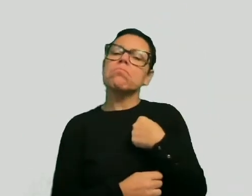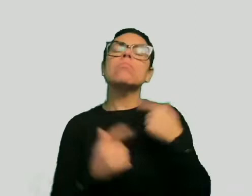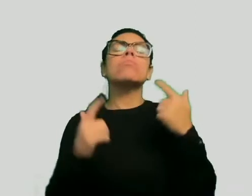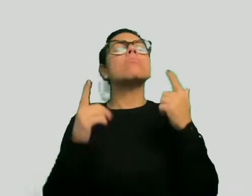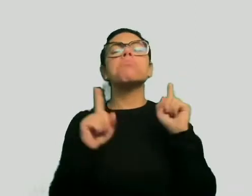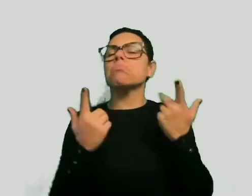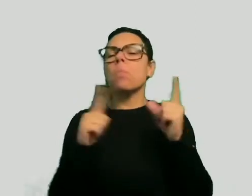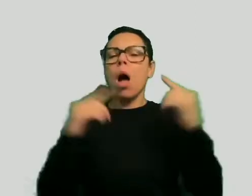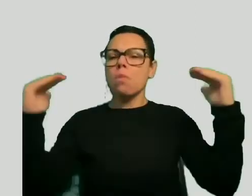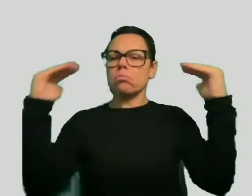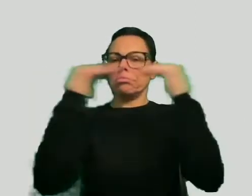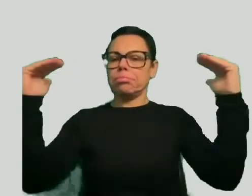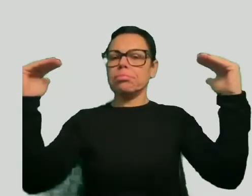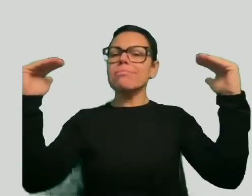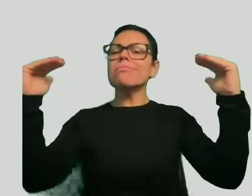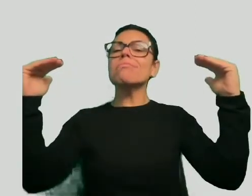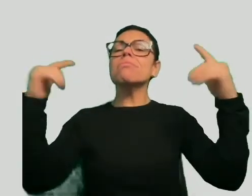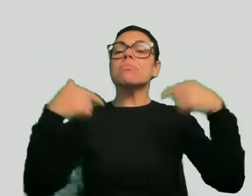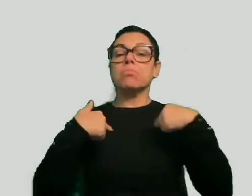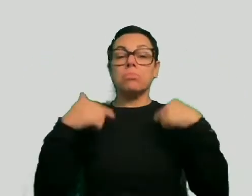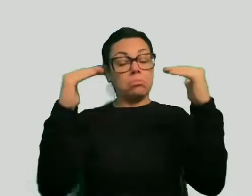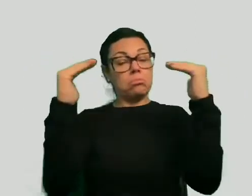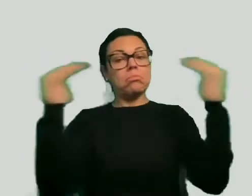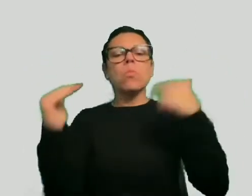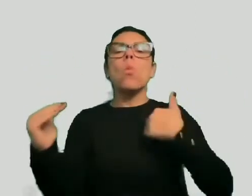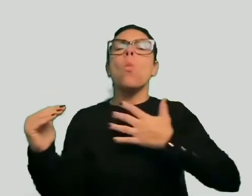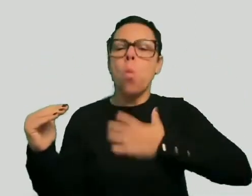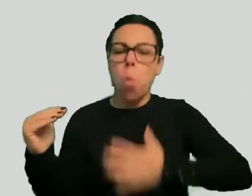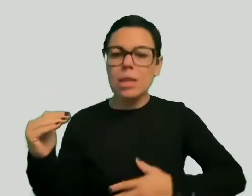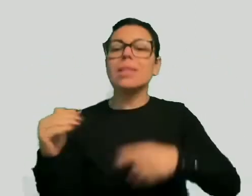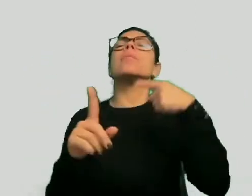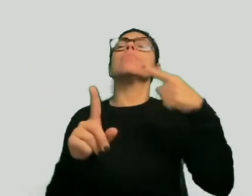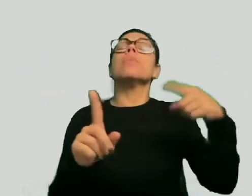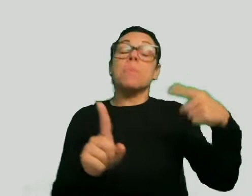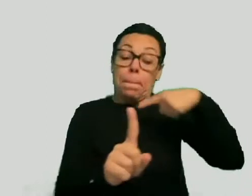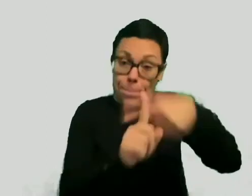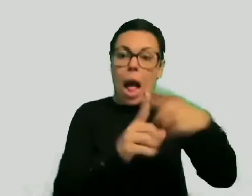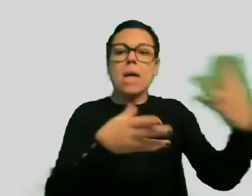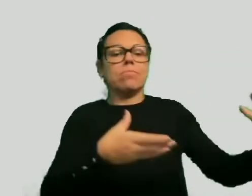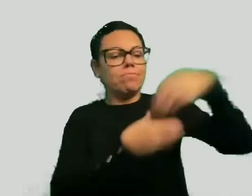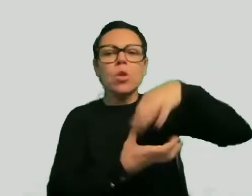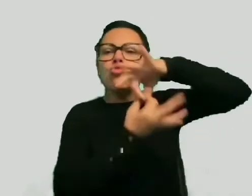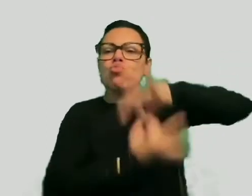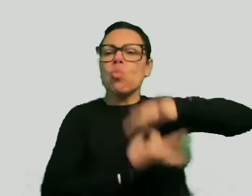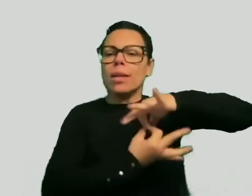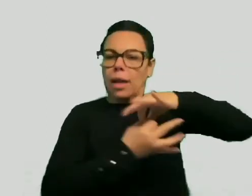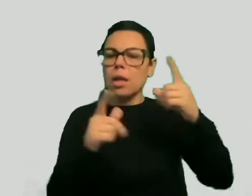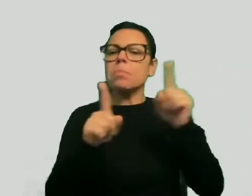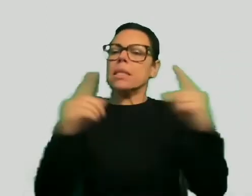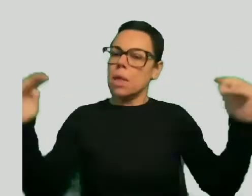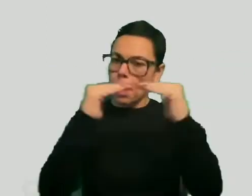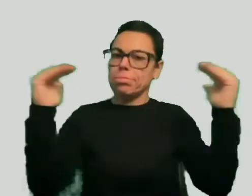to combine the two. Okay. Is it an easy thing to do, or is it very difficult? Well, it's not easy